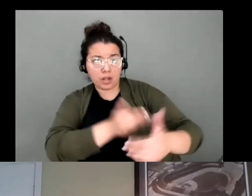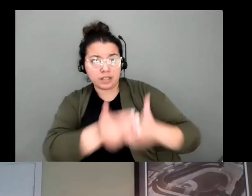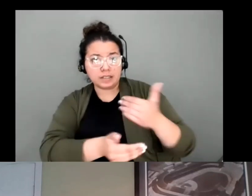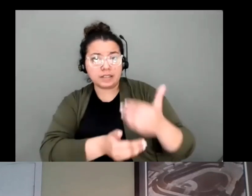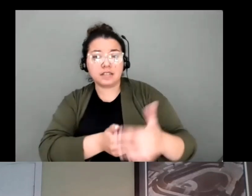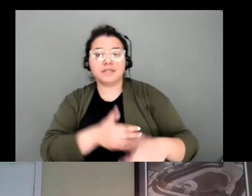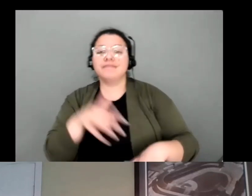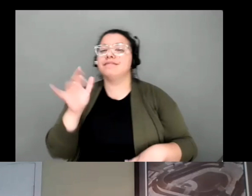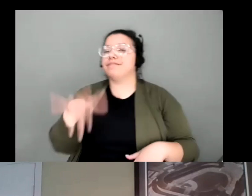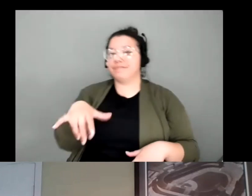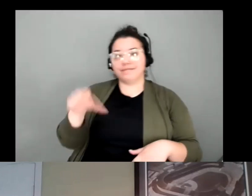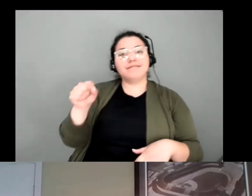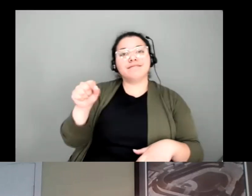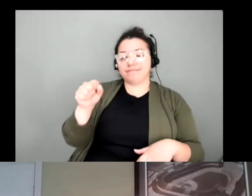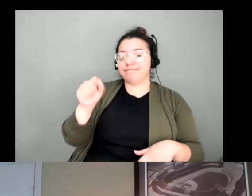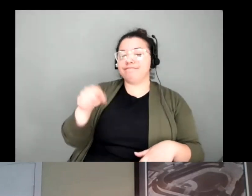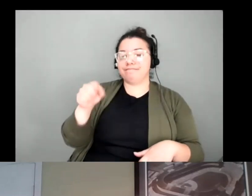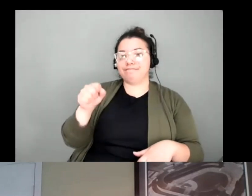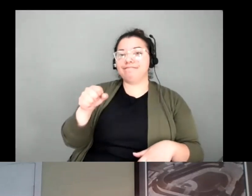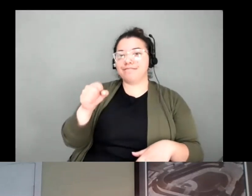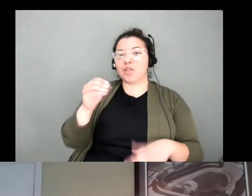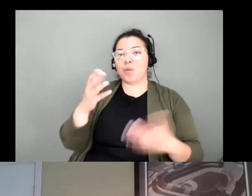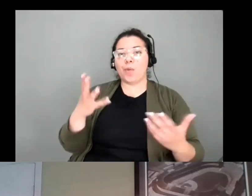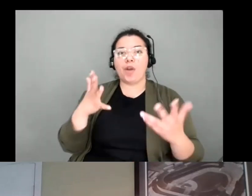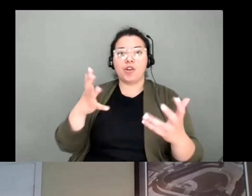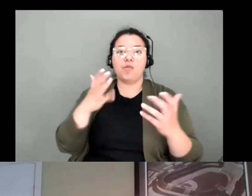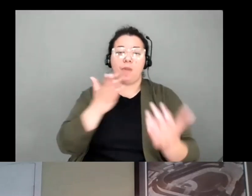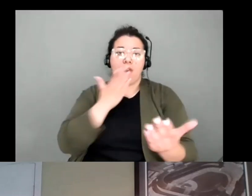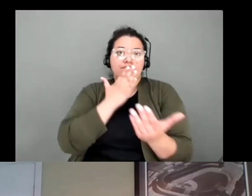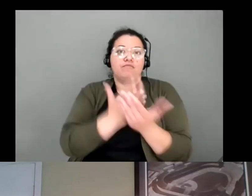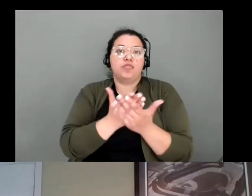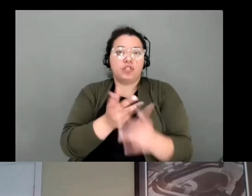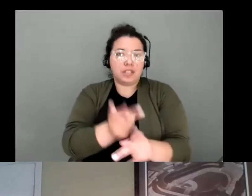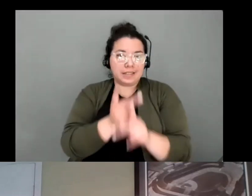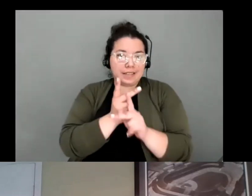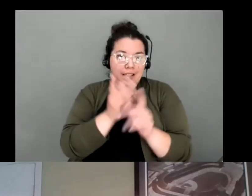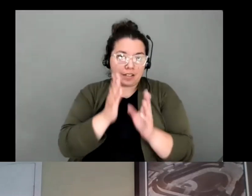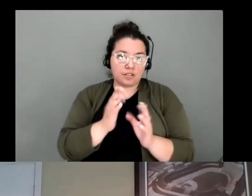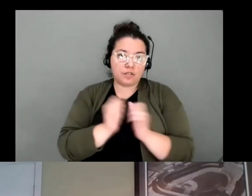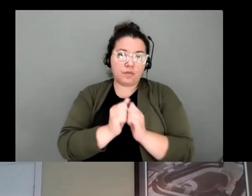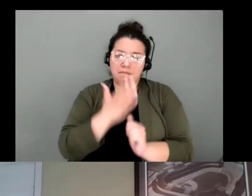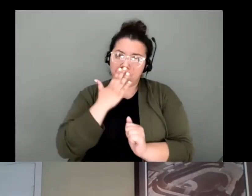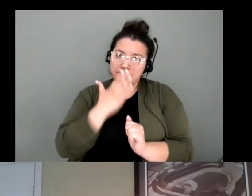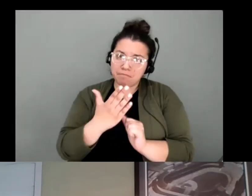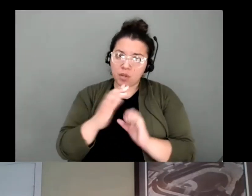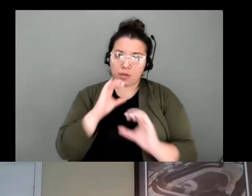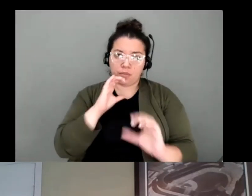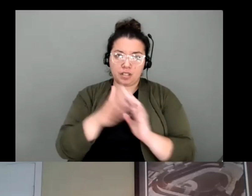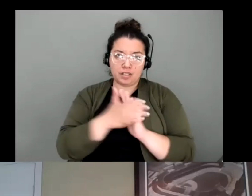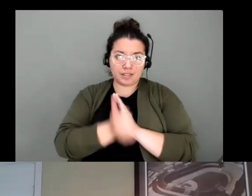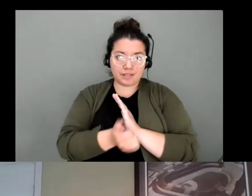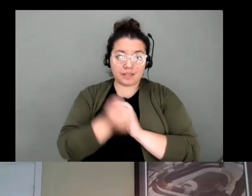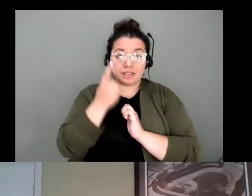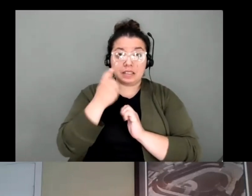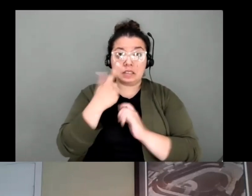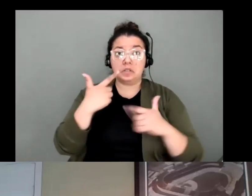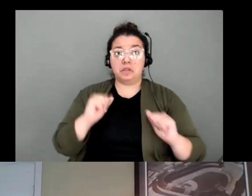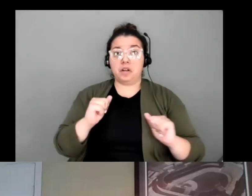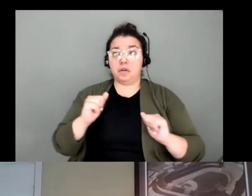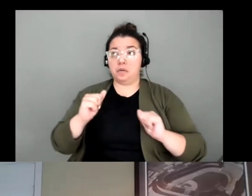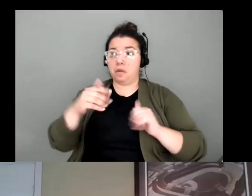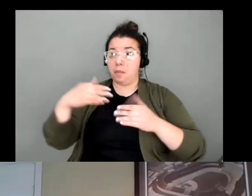You do, and you want ones that have good communication because working with buyers or sellers,